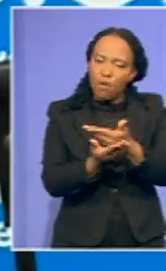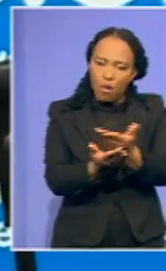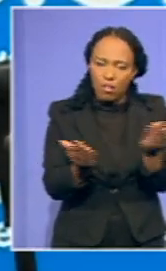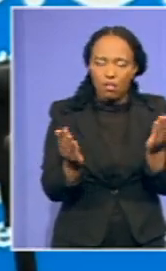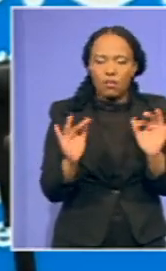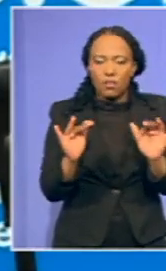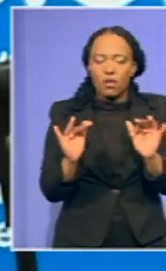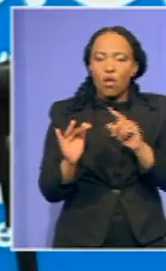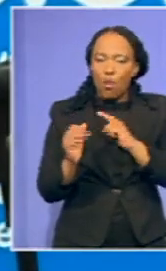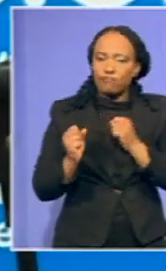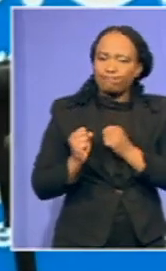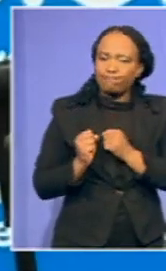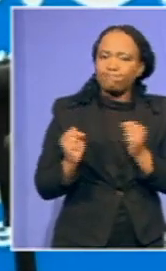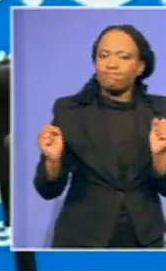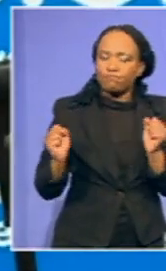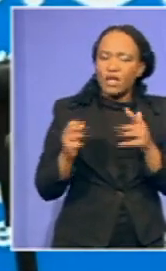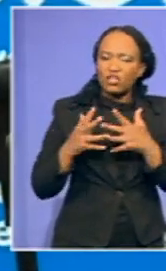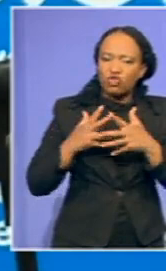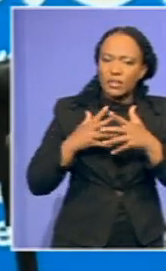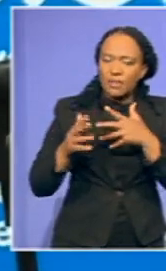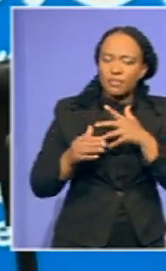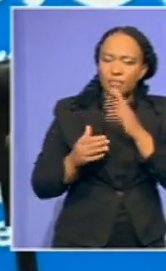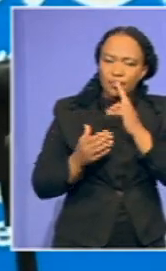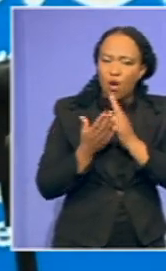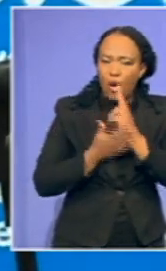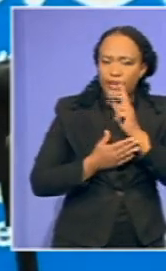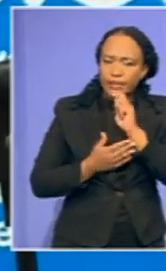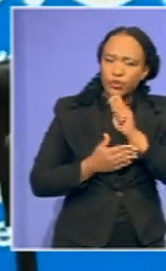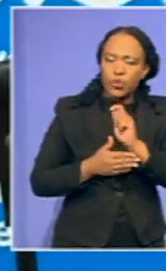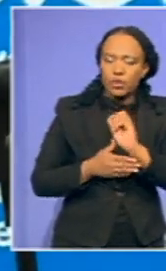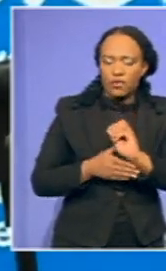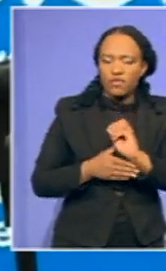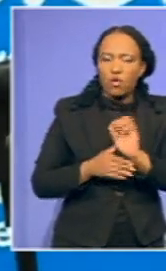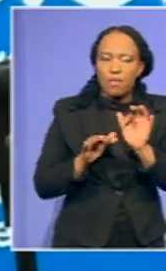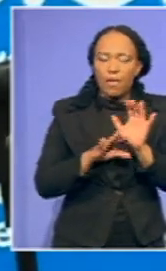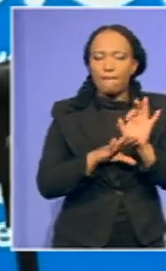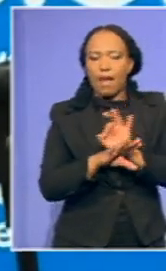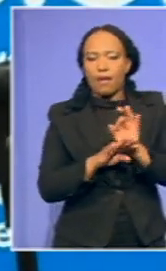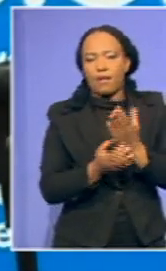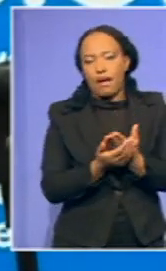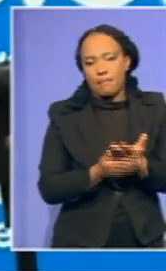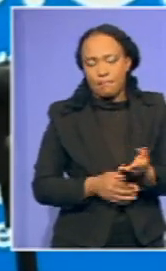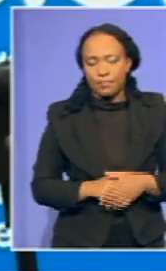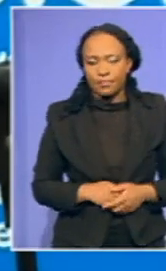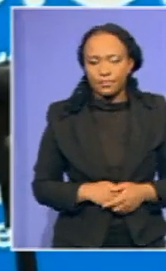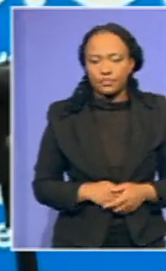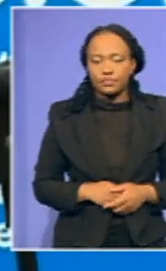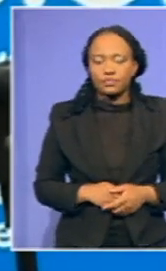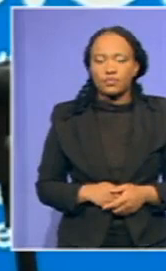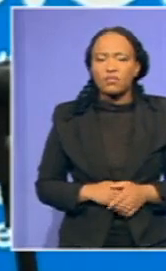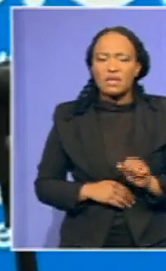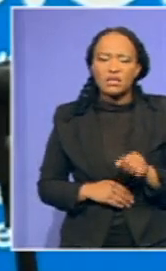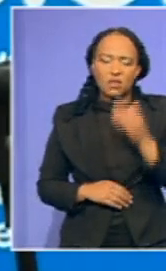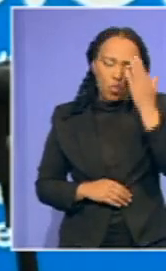it's transparent, it's truthful, and it enables people to be able to plan. We are quite aware that eThekwini has